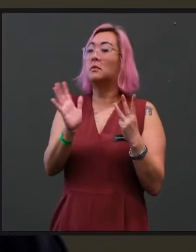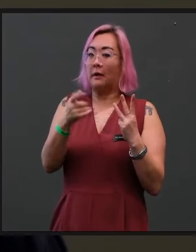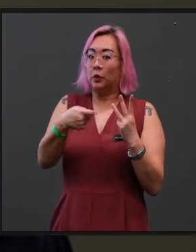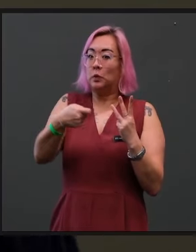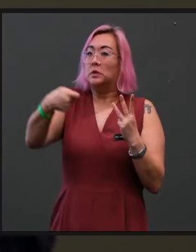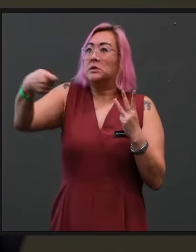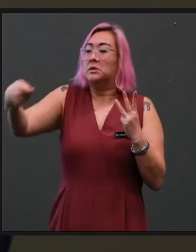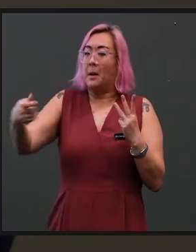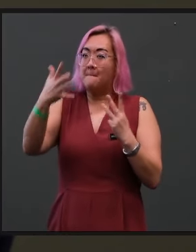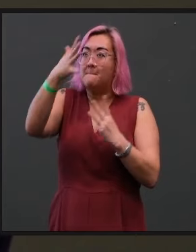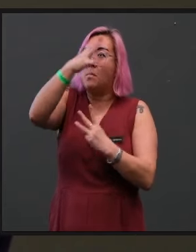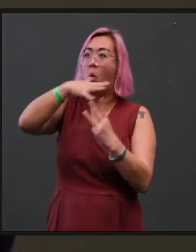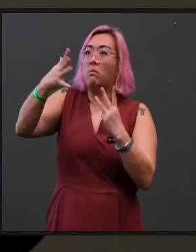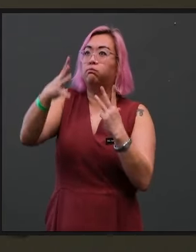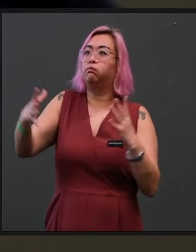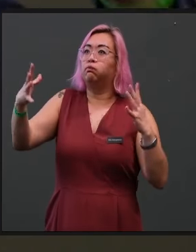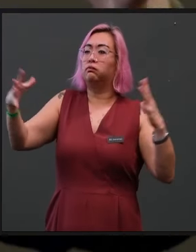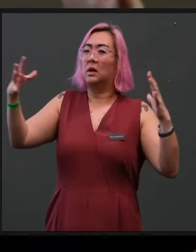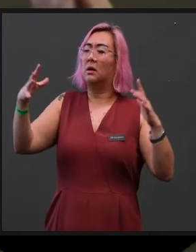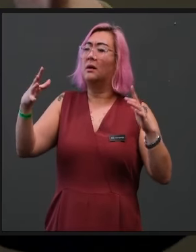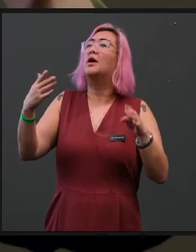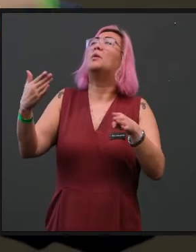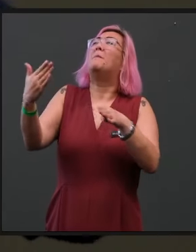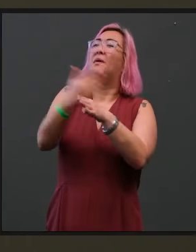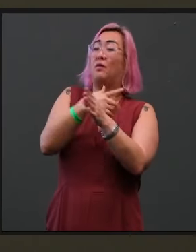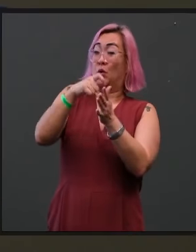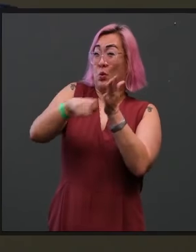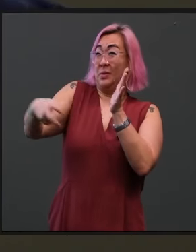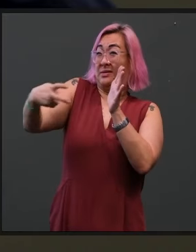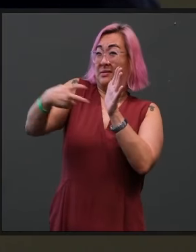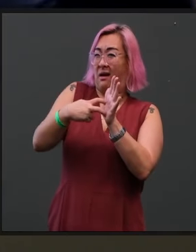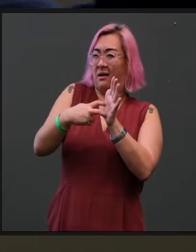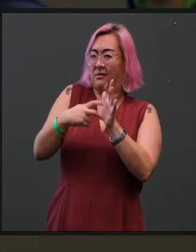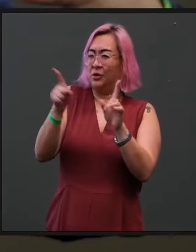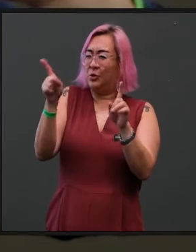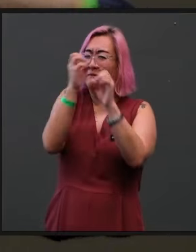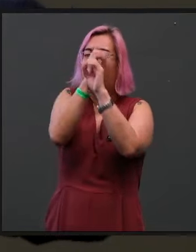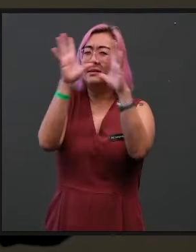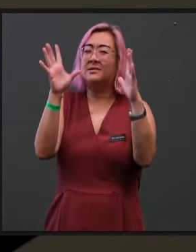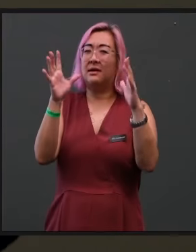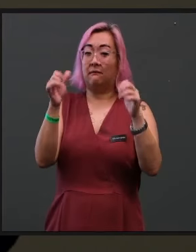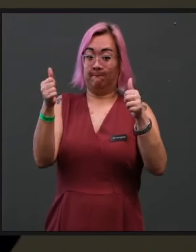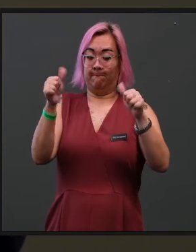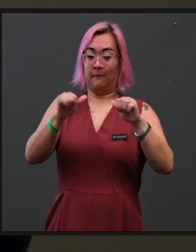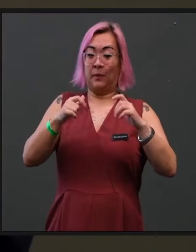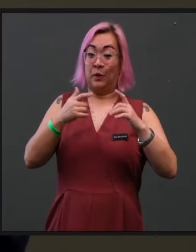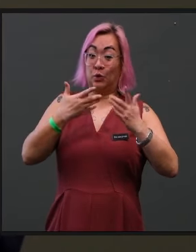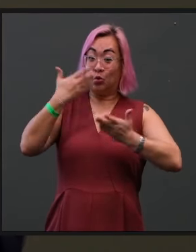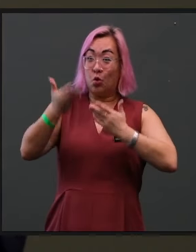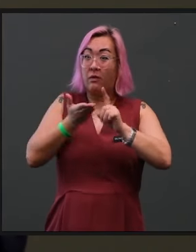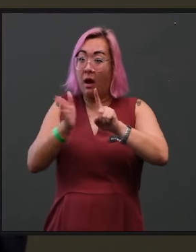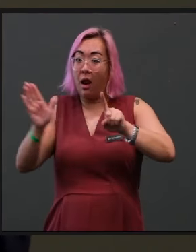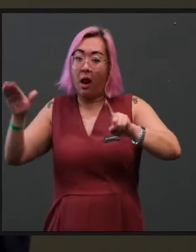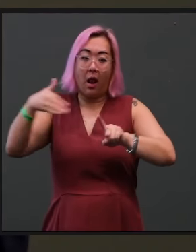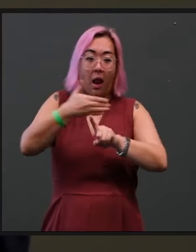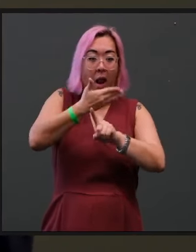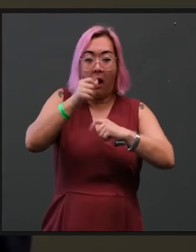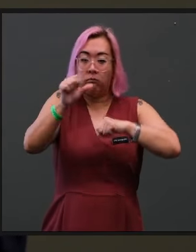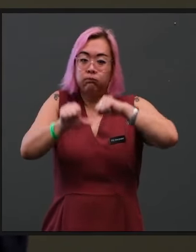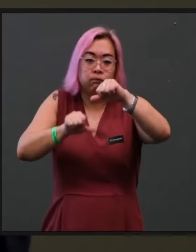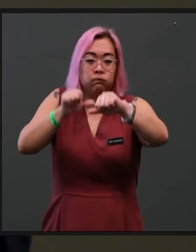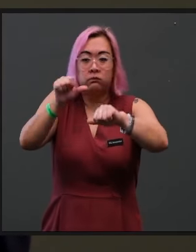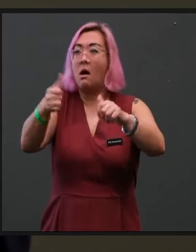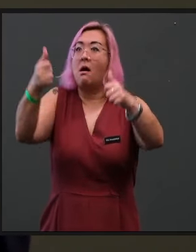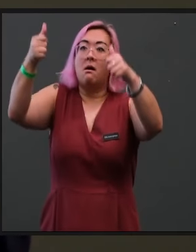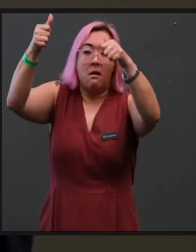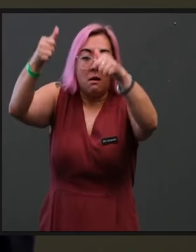before it was signed, did you have an idea of where the story was going to end up? Did you have an idea where mechanically you were going to end on? Because I almost feel